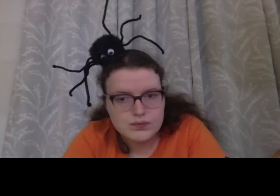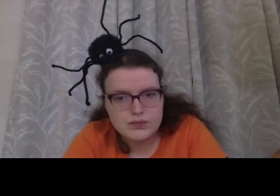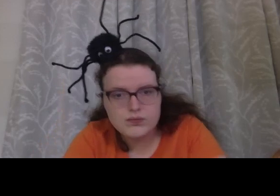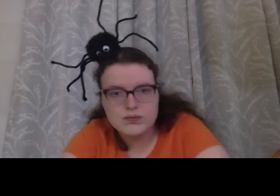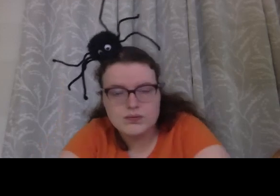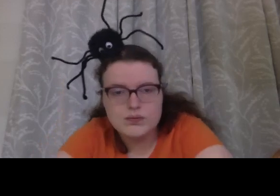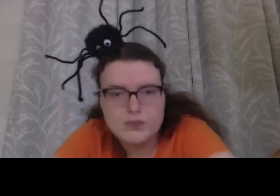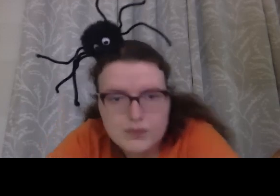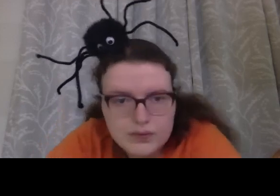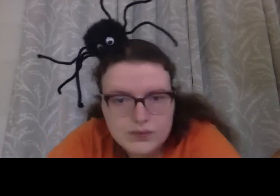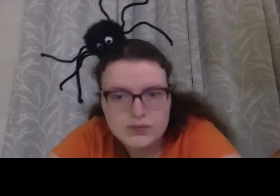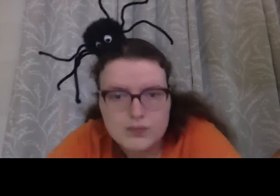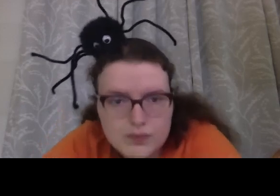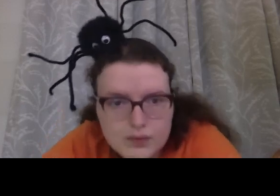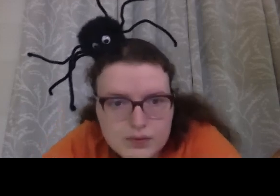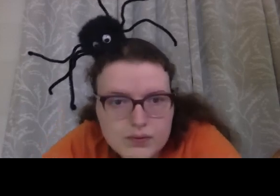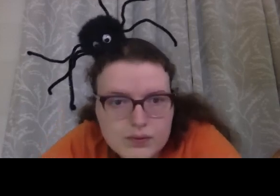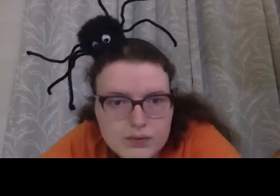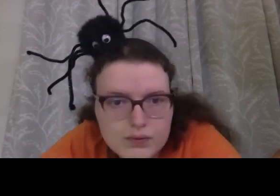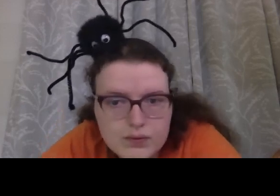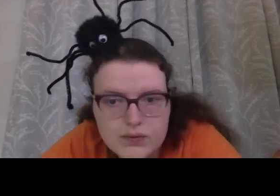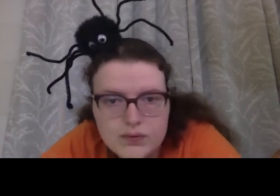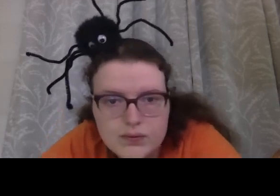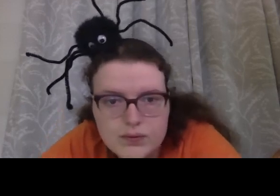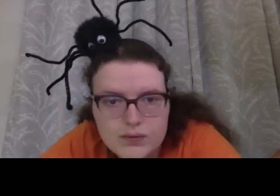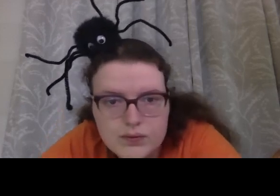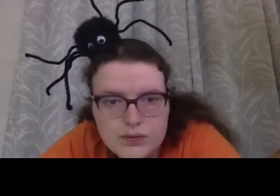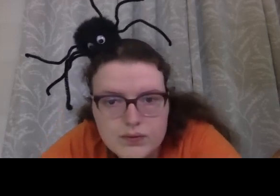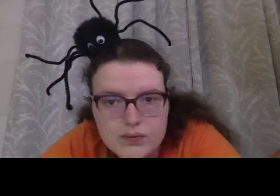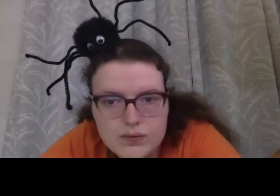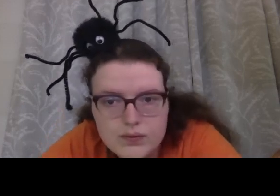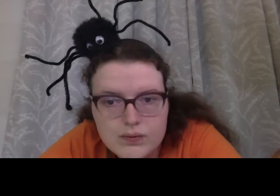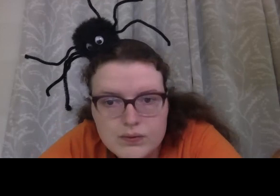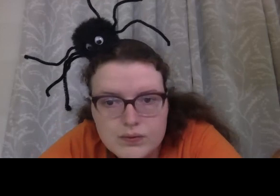create the change in their communities that someone else did.